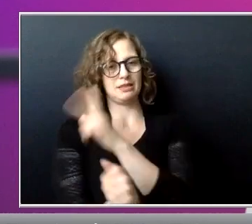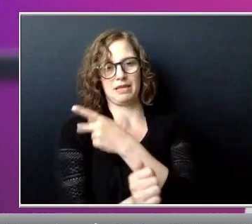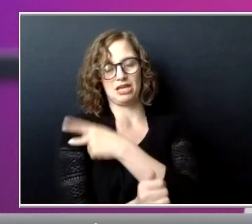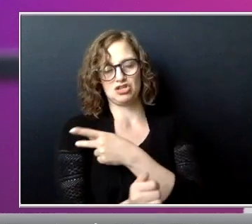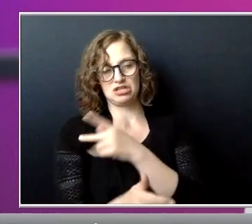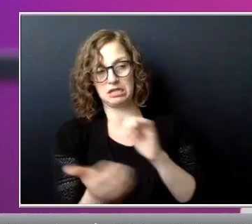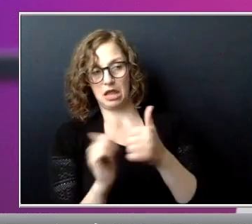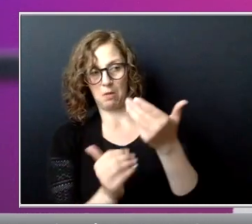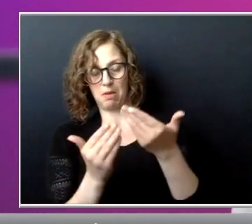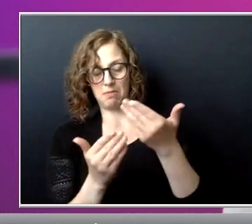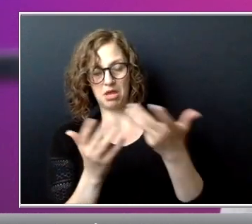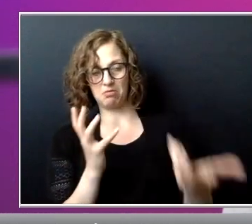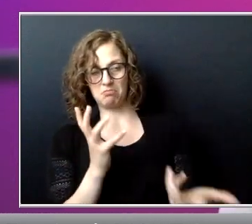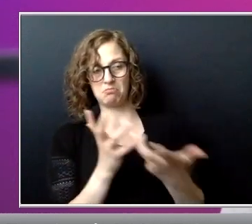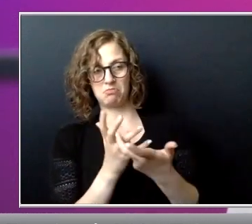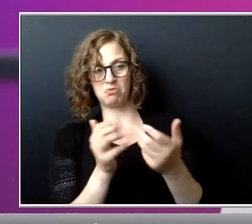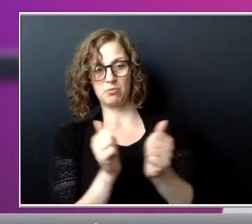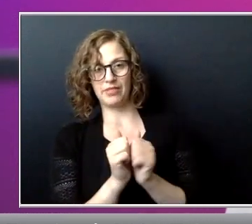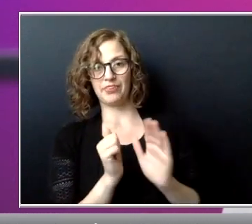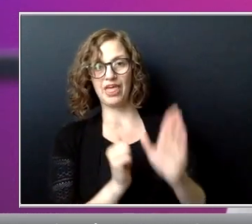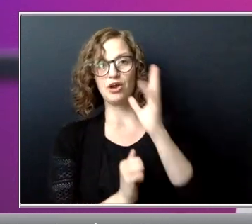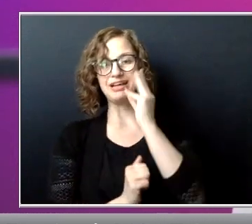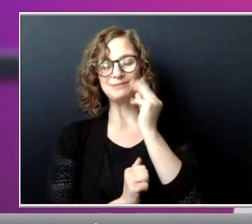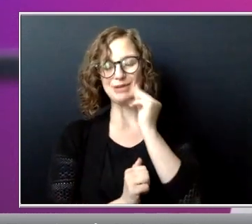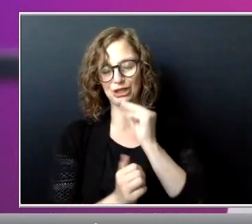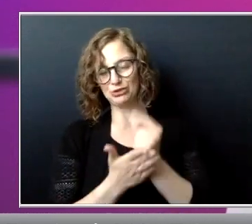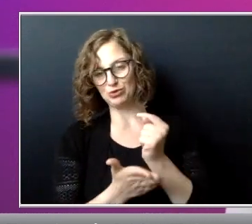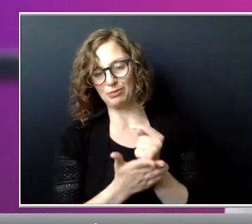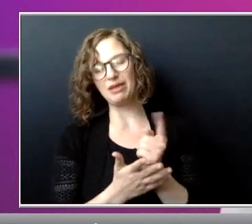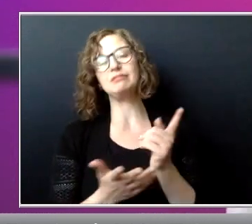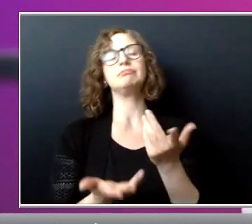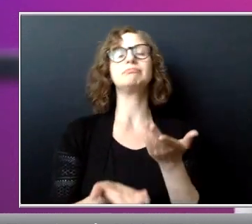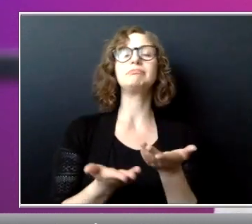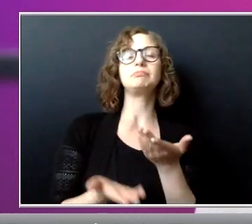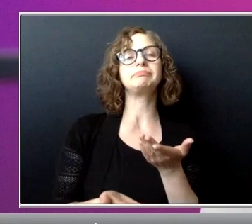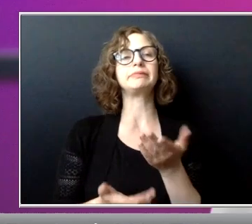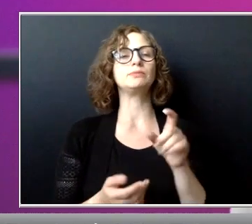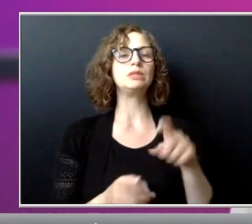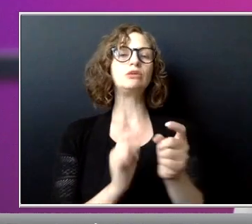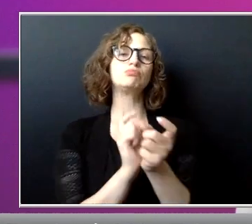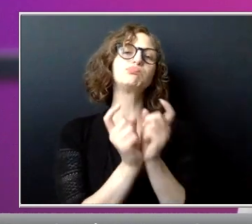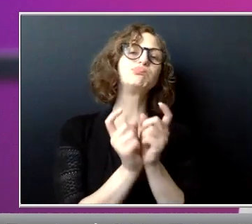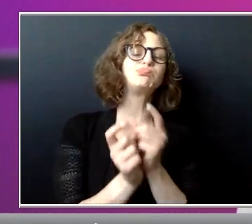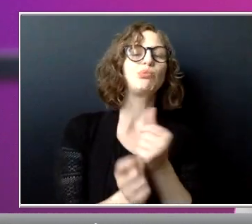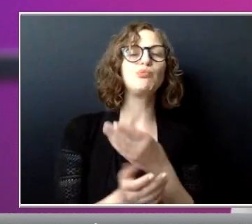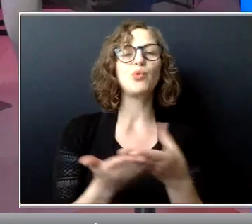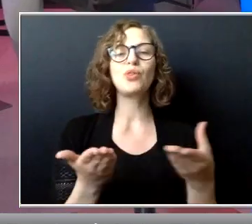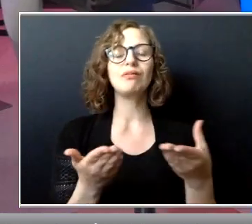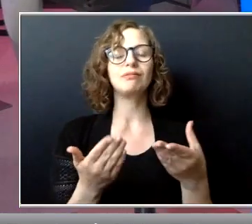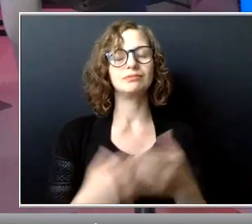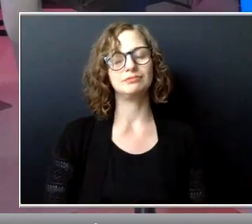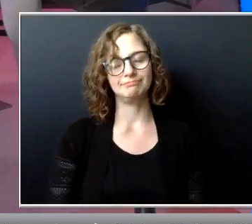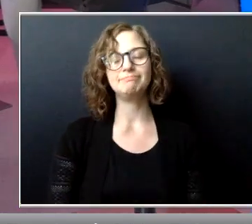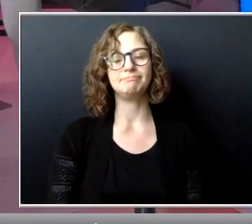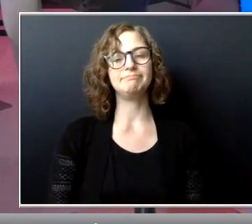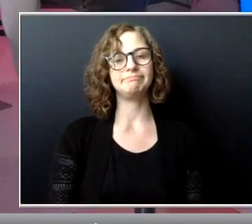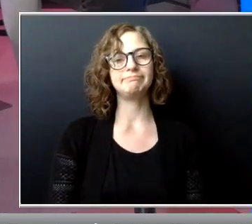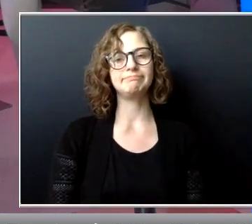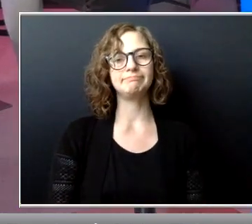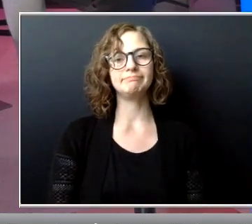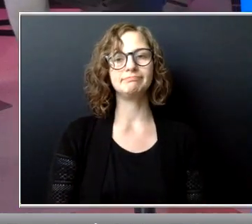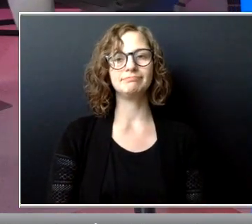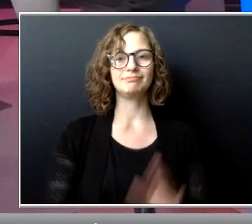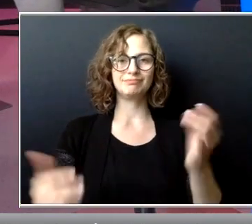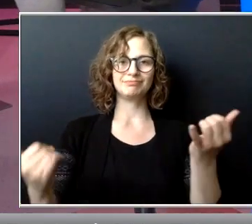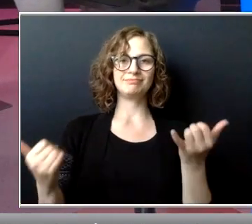experience with their treatment of diabetes, and what adjustments we might need to make to the regimen that we have prescribed. Now I want to get to Dr.